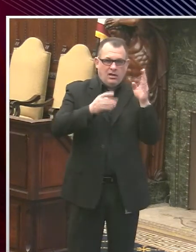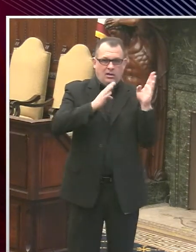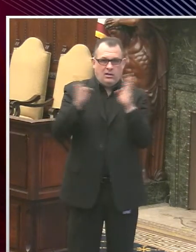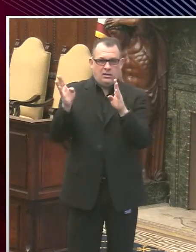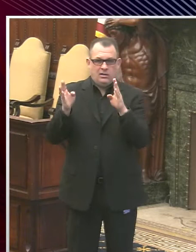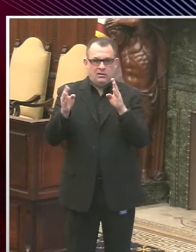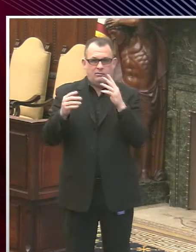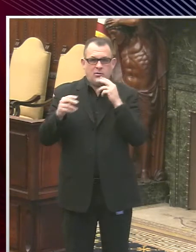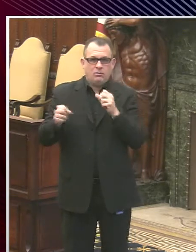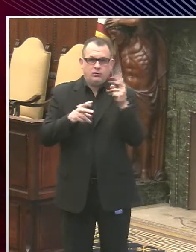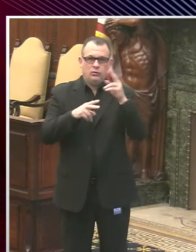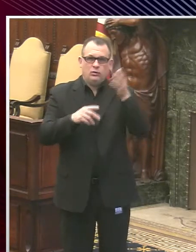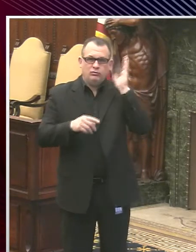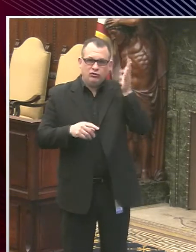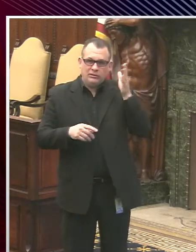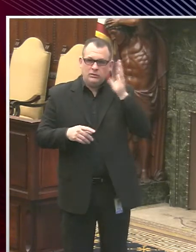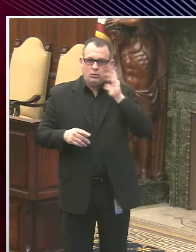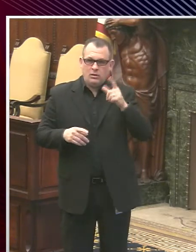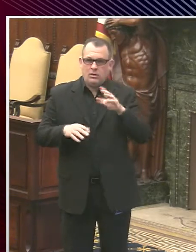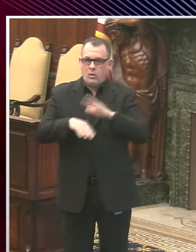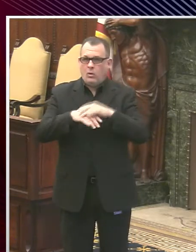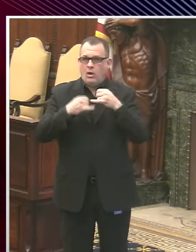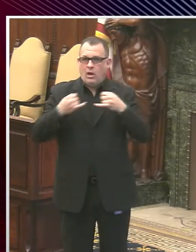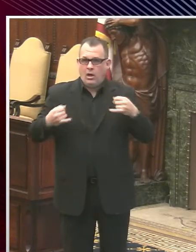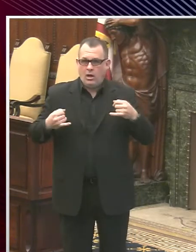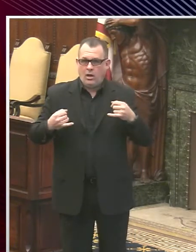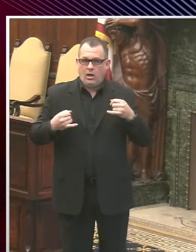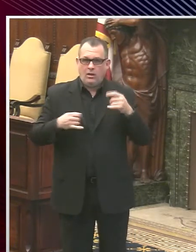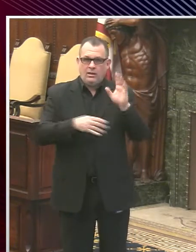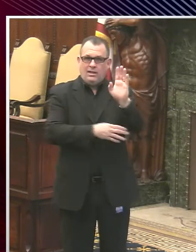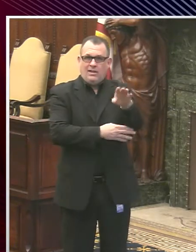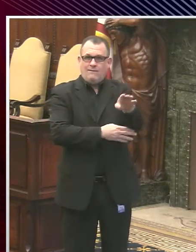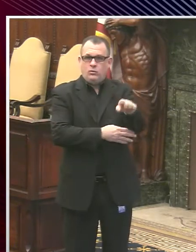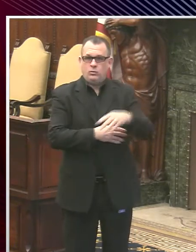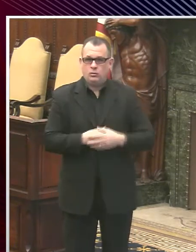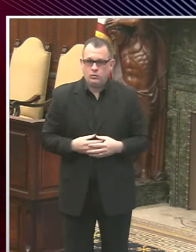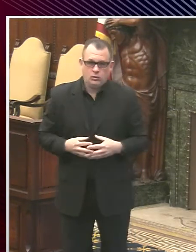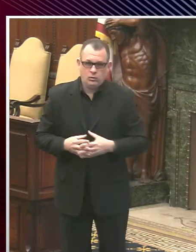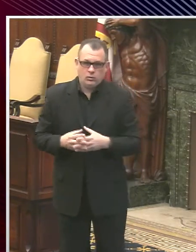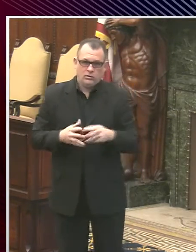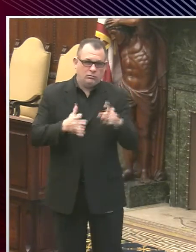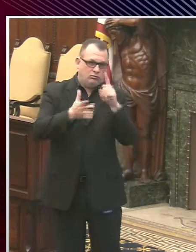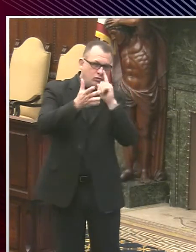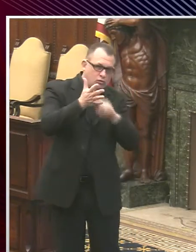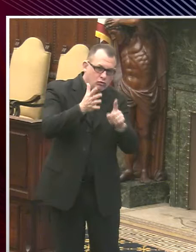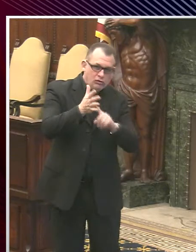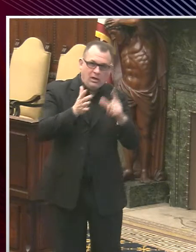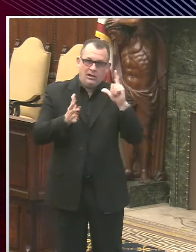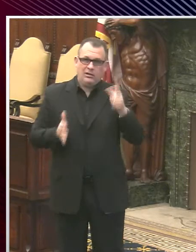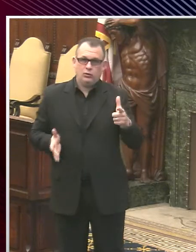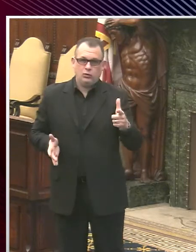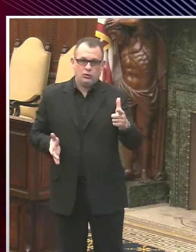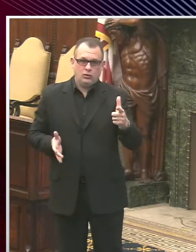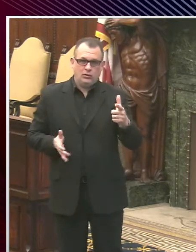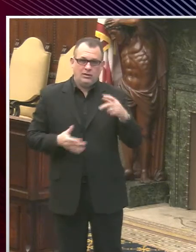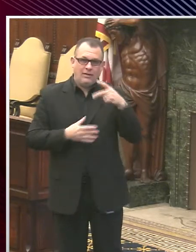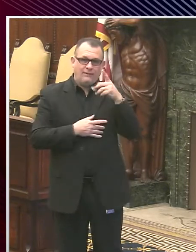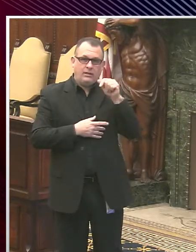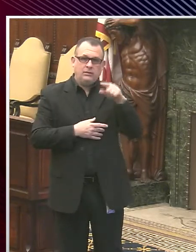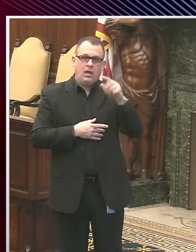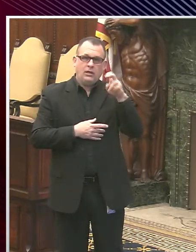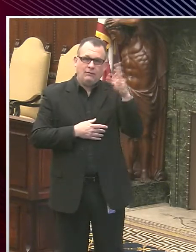this presentation online a little later today, so you can check in later this afternoon at